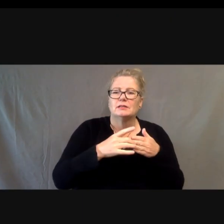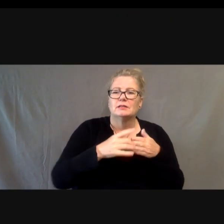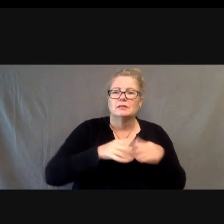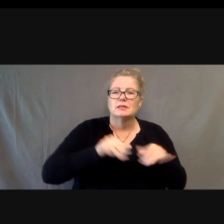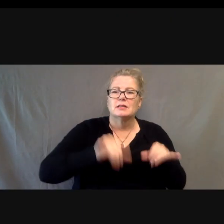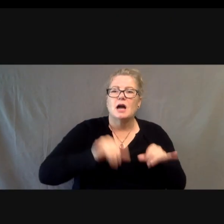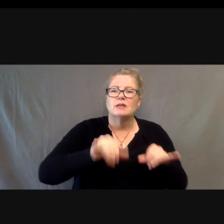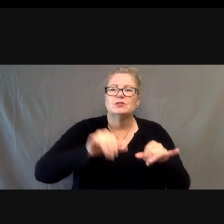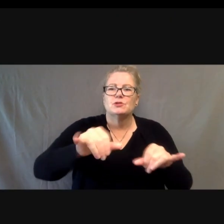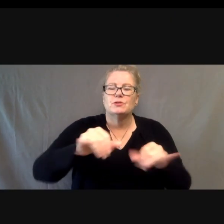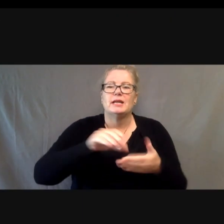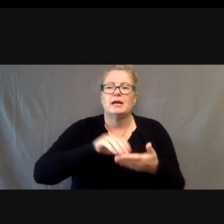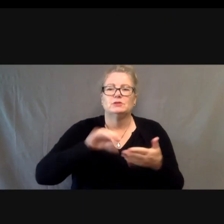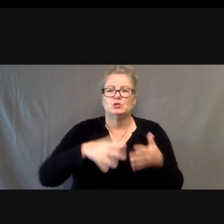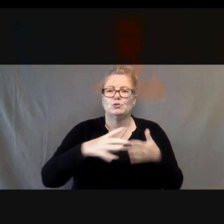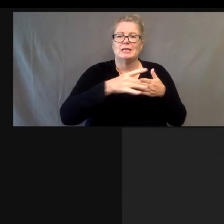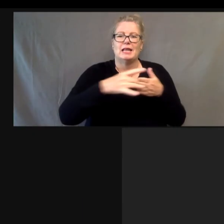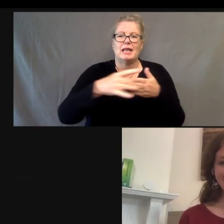those challenges?